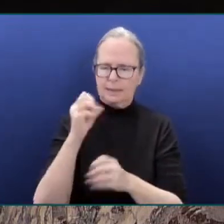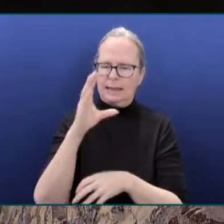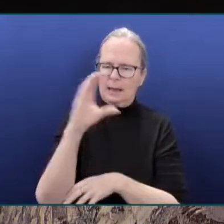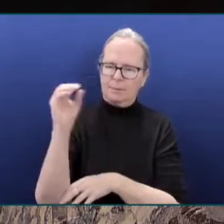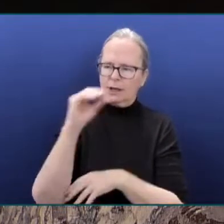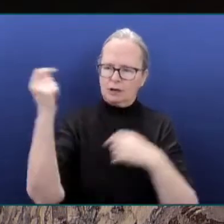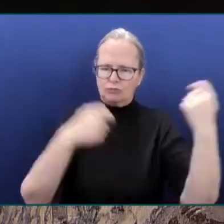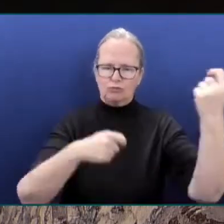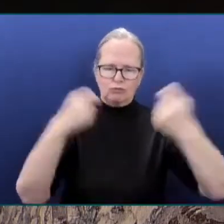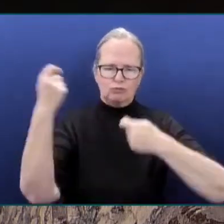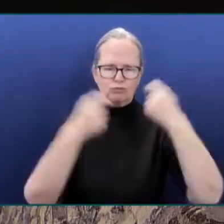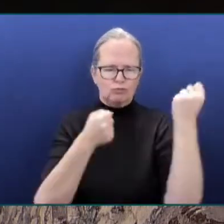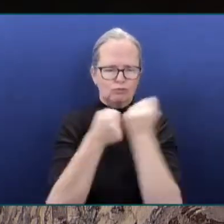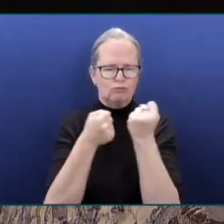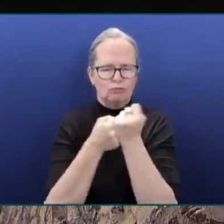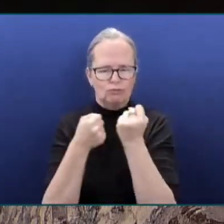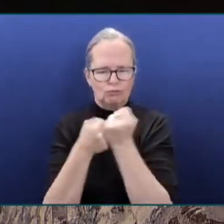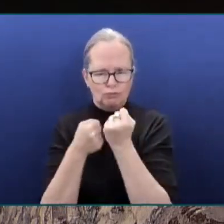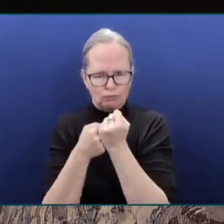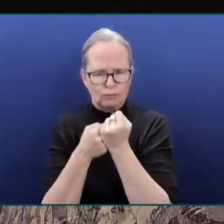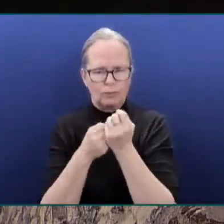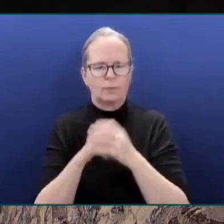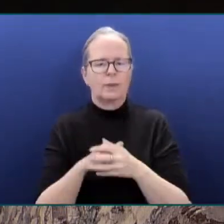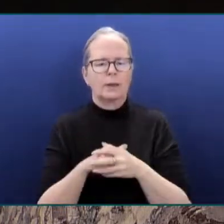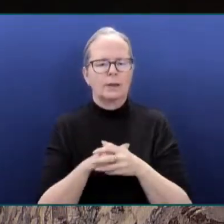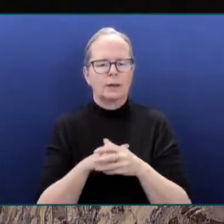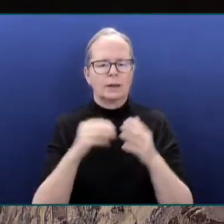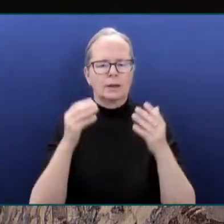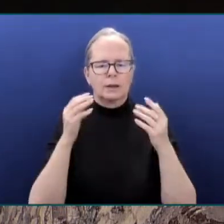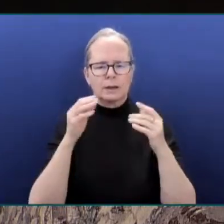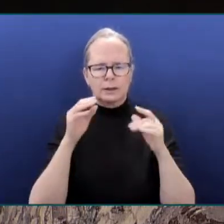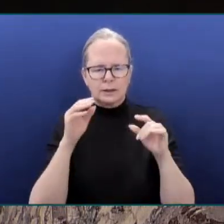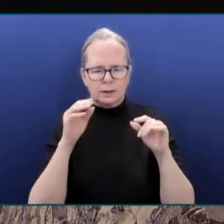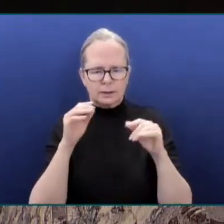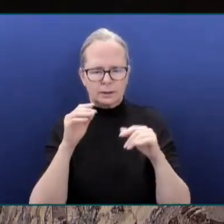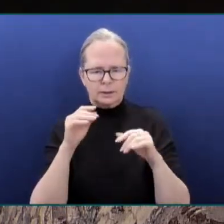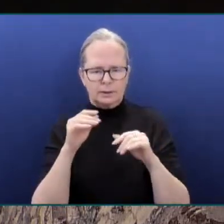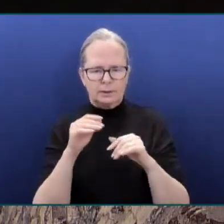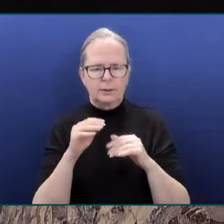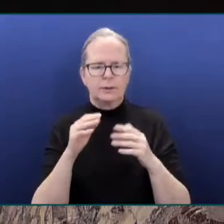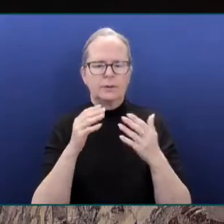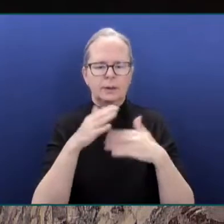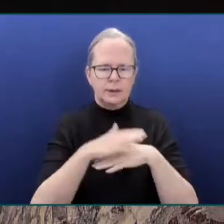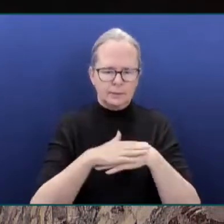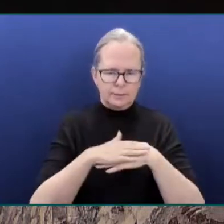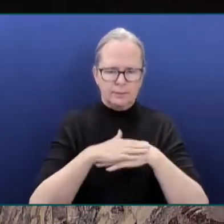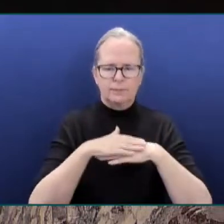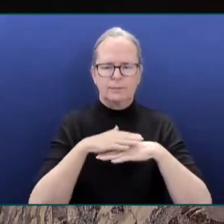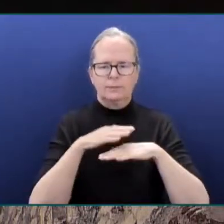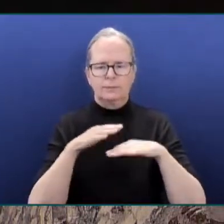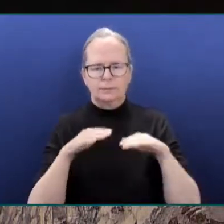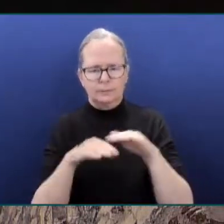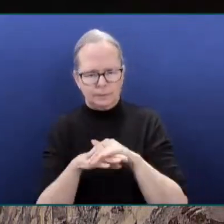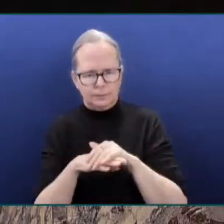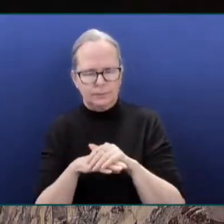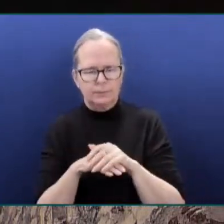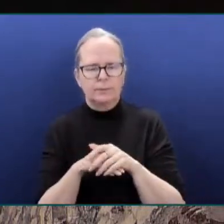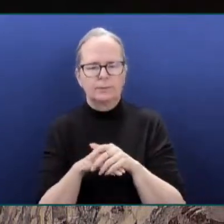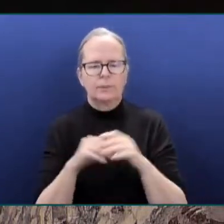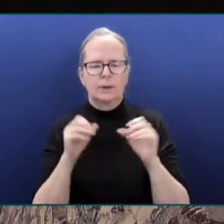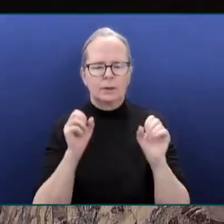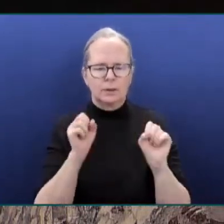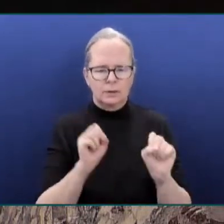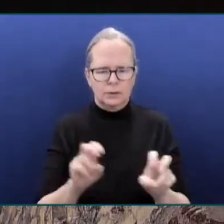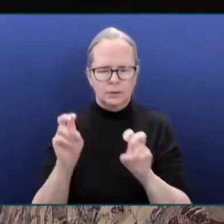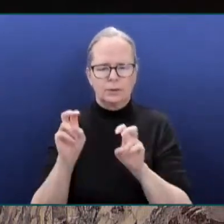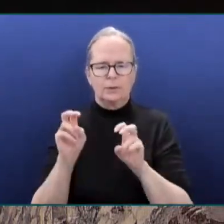available for kids of all ages. There will be tours of the Englishman River Estuary, the Heritage Forest, and the Hamilton Marsh. The Brant